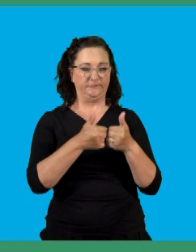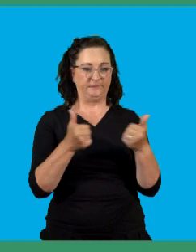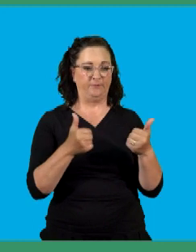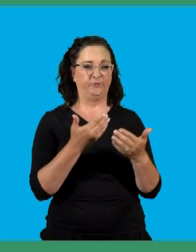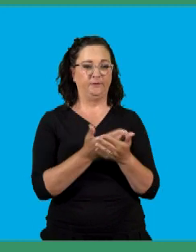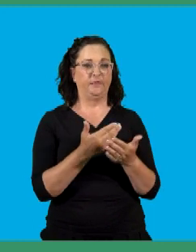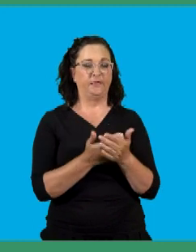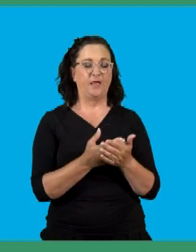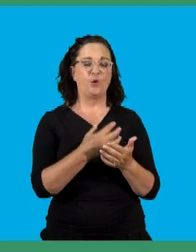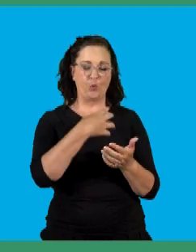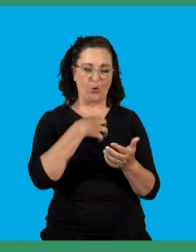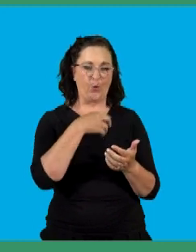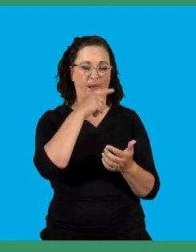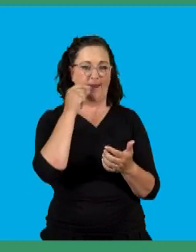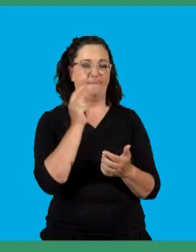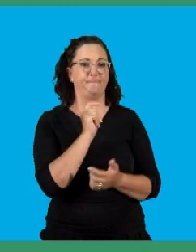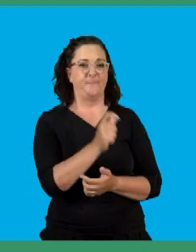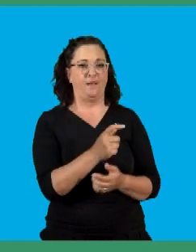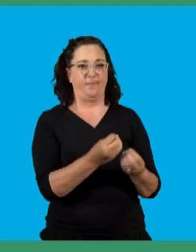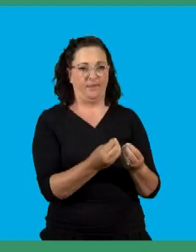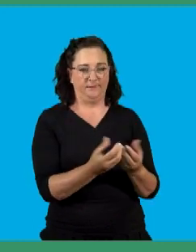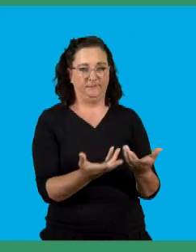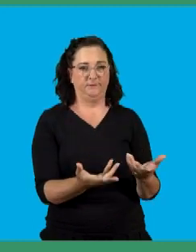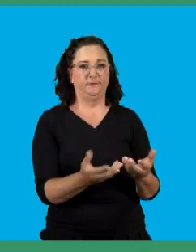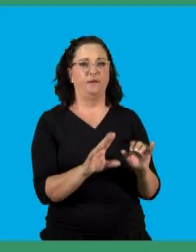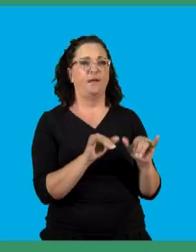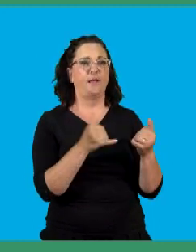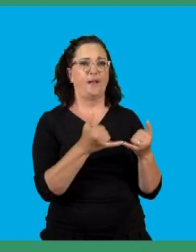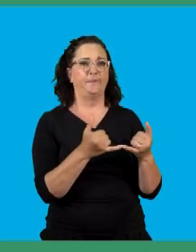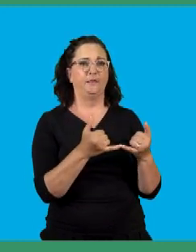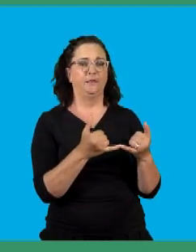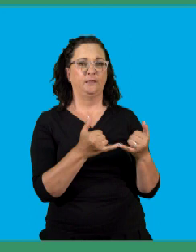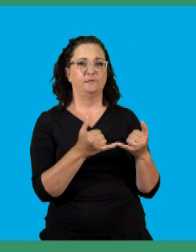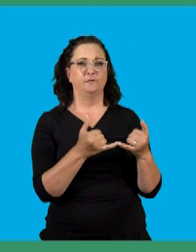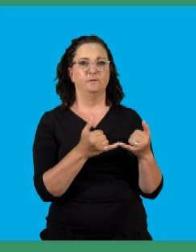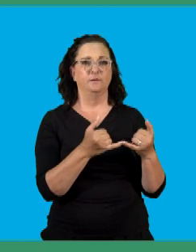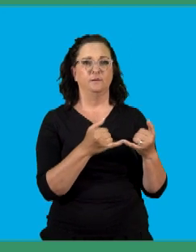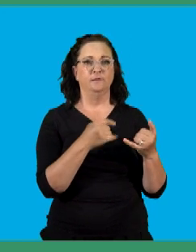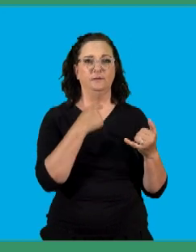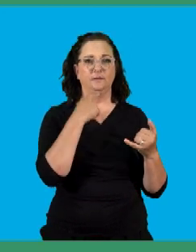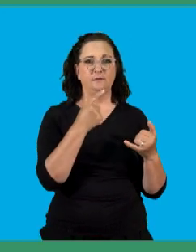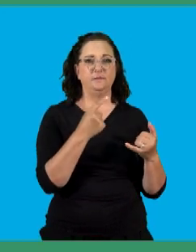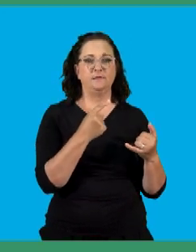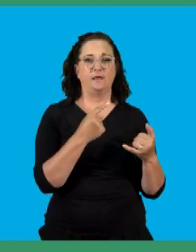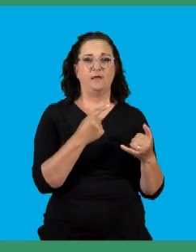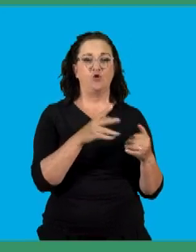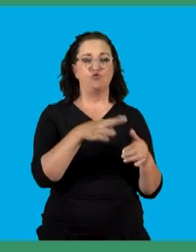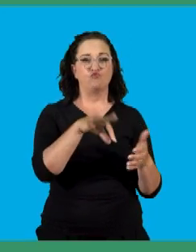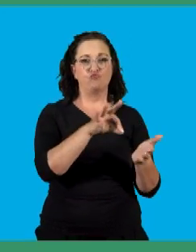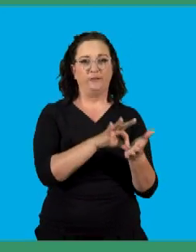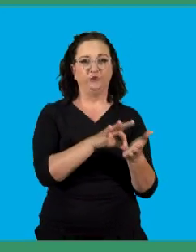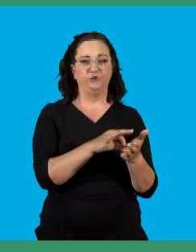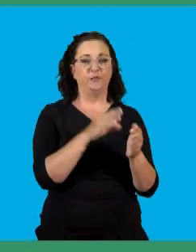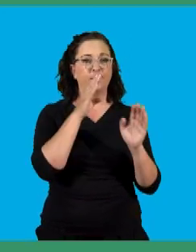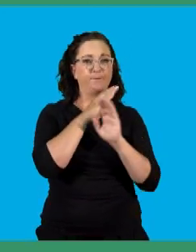purchase assets in its own name. So when we say a company is a separate legal entity, we are able to